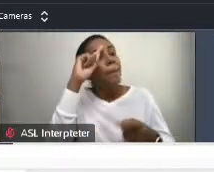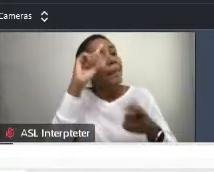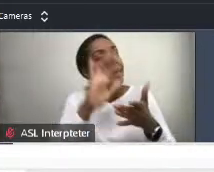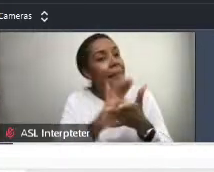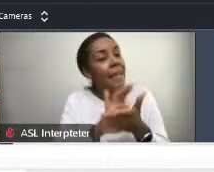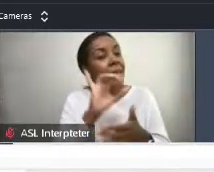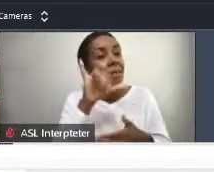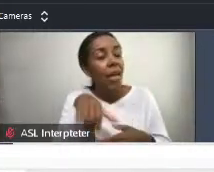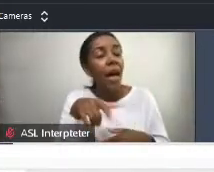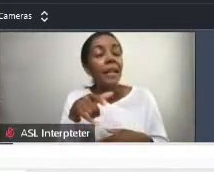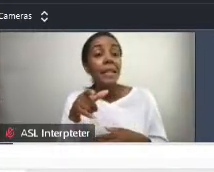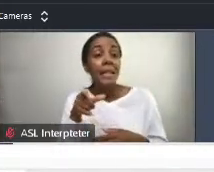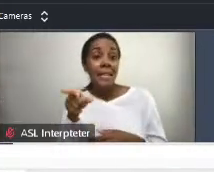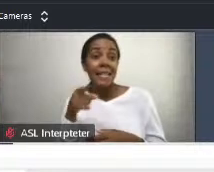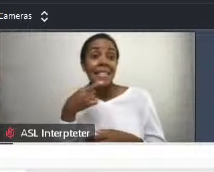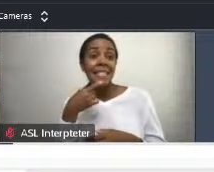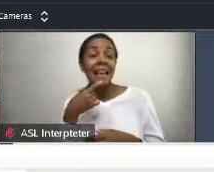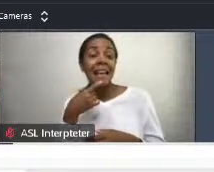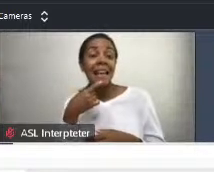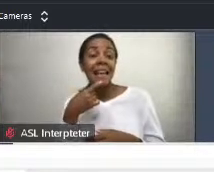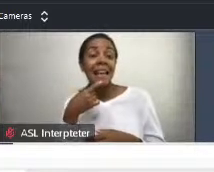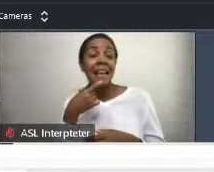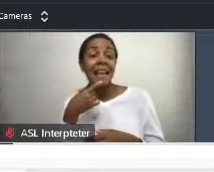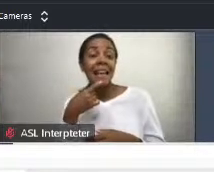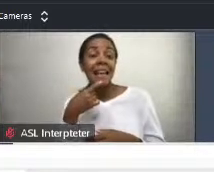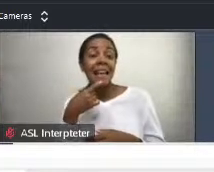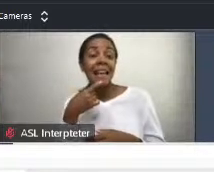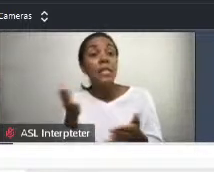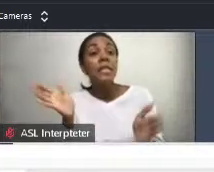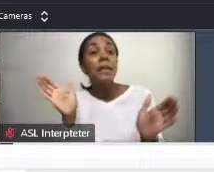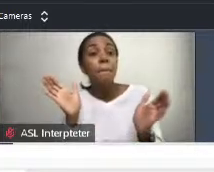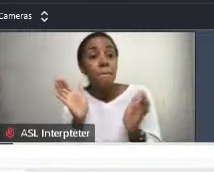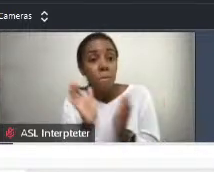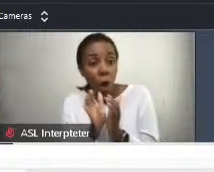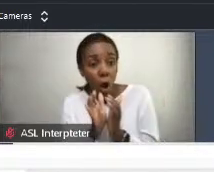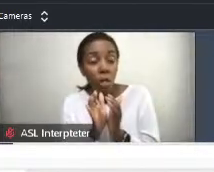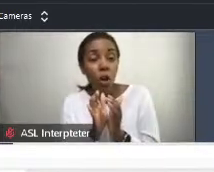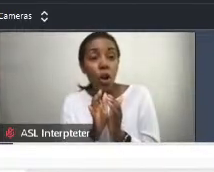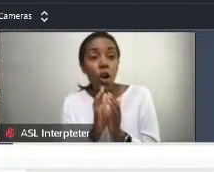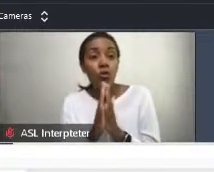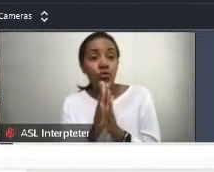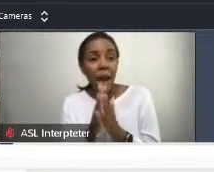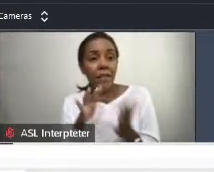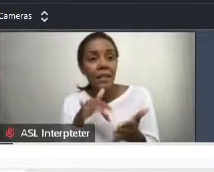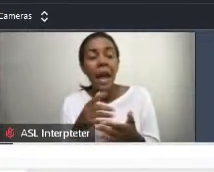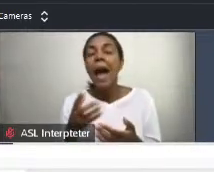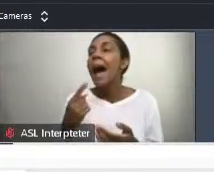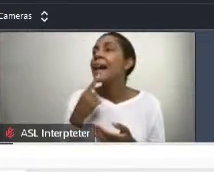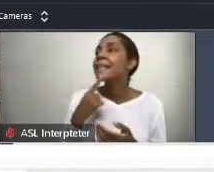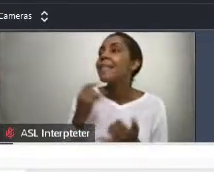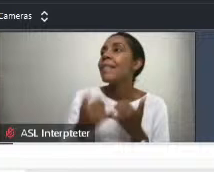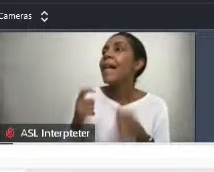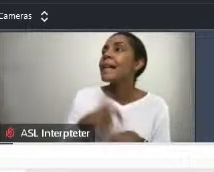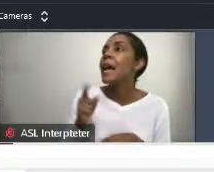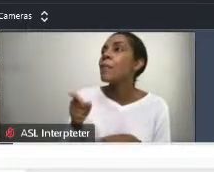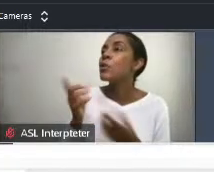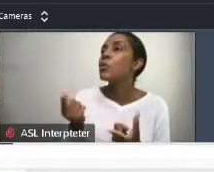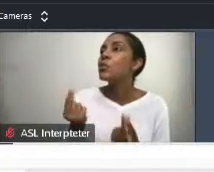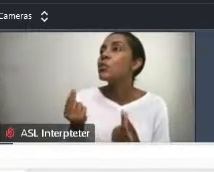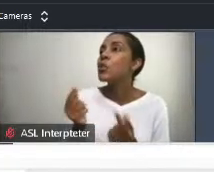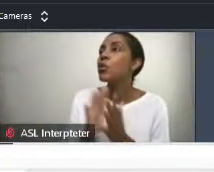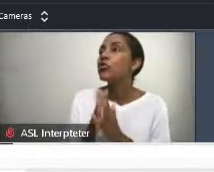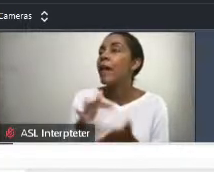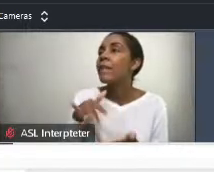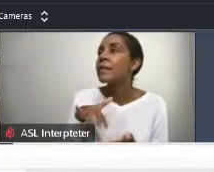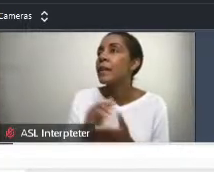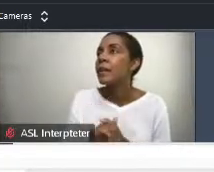done smaller traffic studies, and what you asked for was a community-wide traffic study. I think what he's That's the saying. last time he did a traffic study. So specific to a